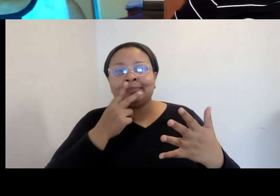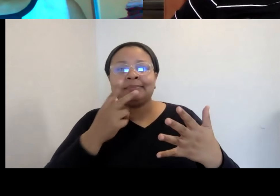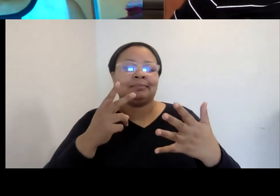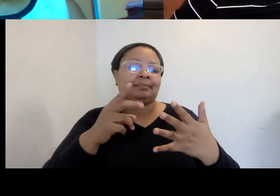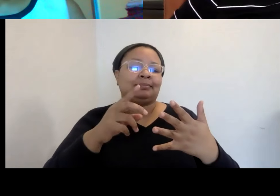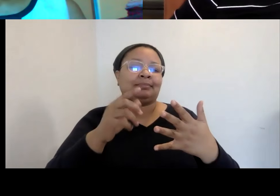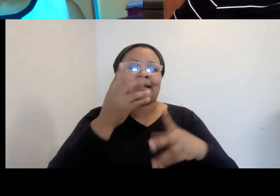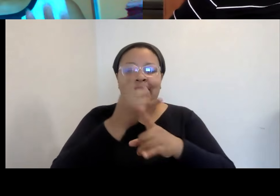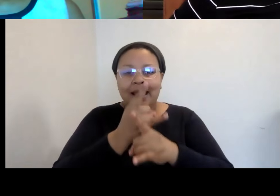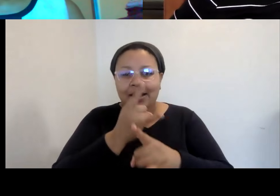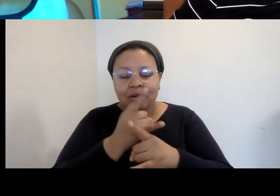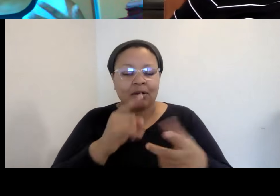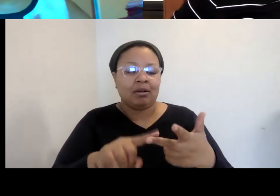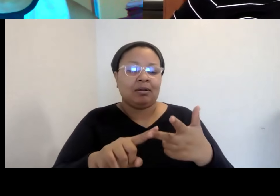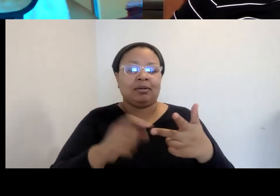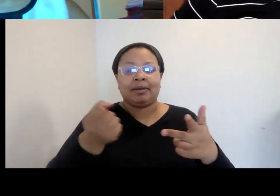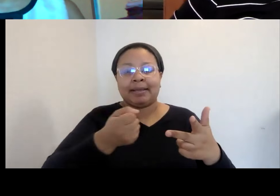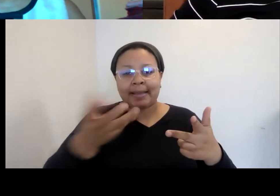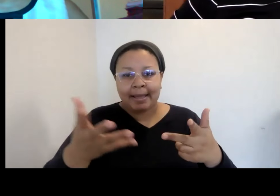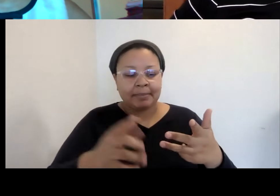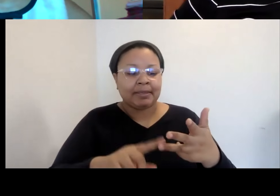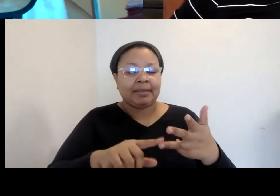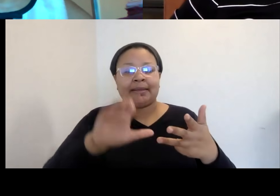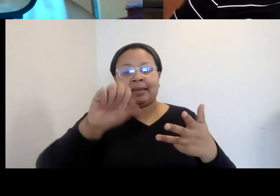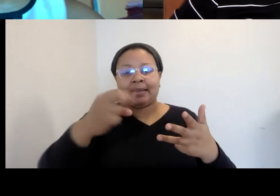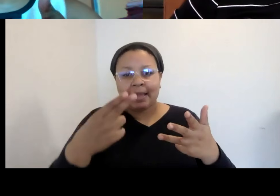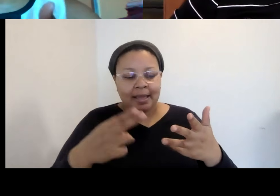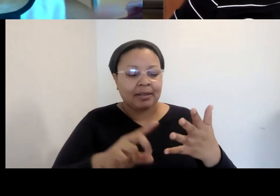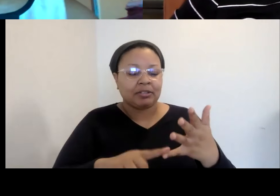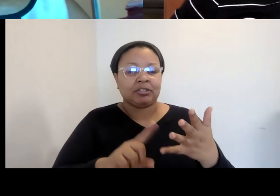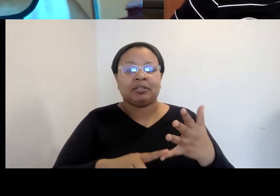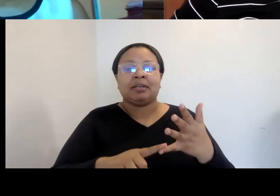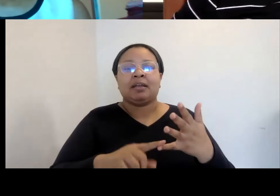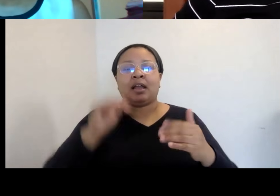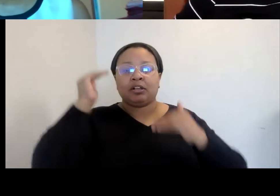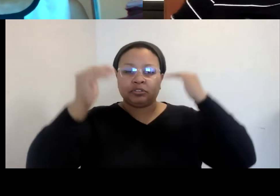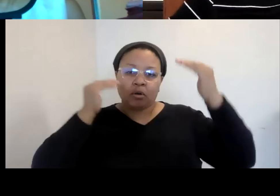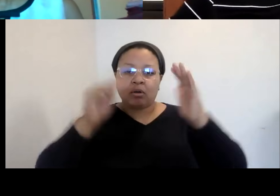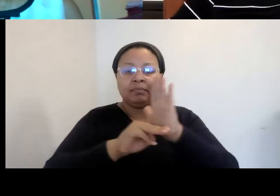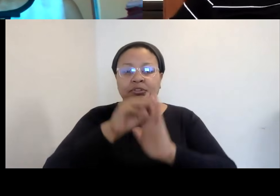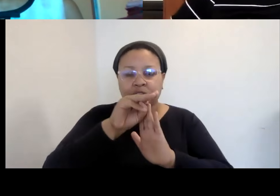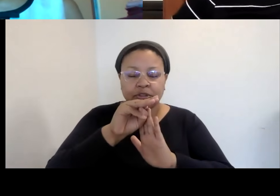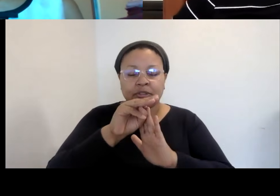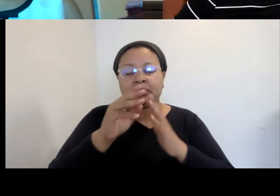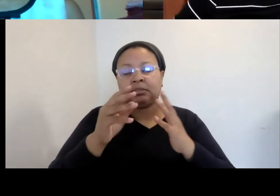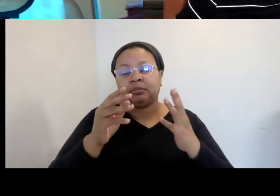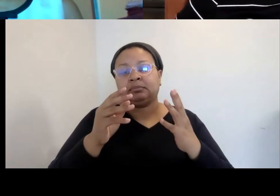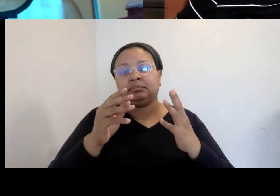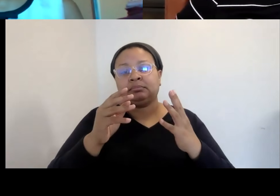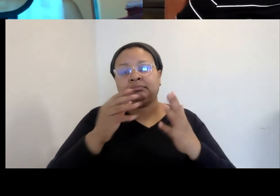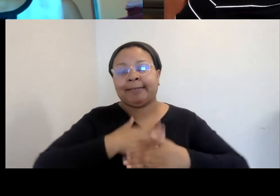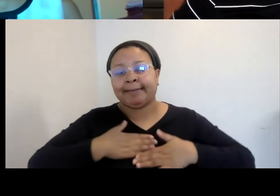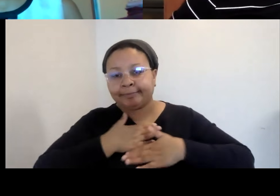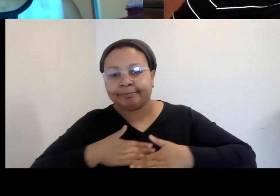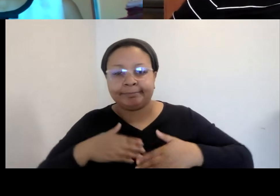adult mature entertainment, gambling, and just cash and just gifting money to someone. Anything else, you're